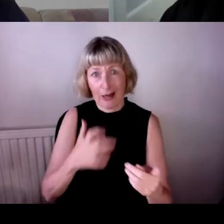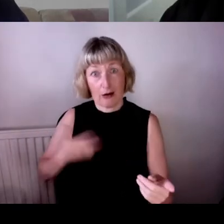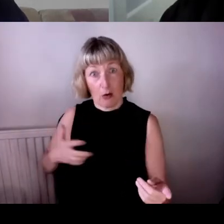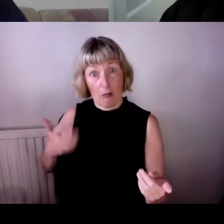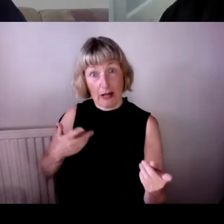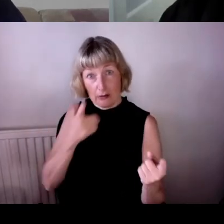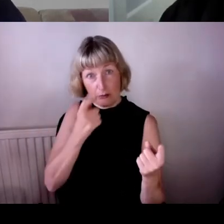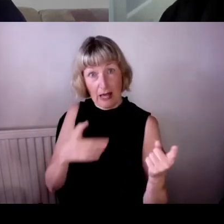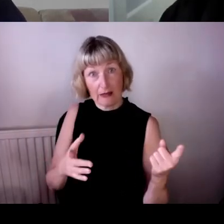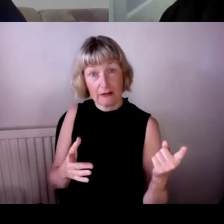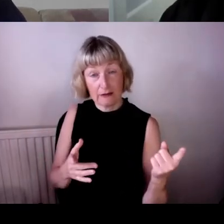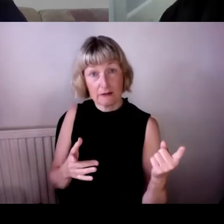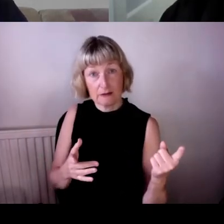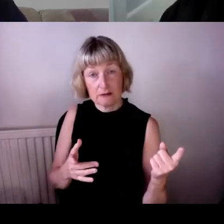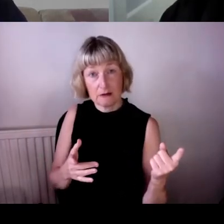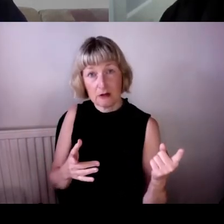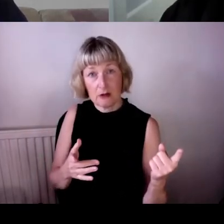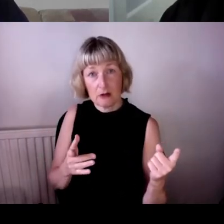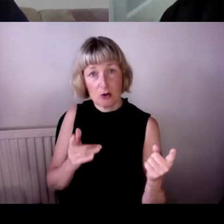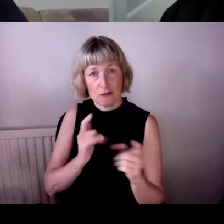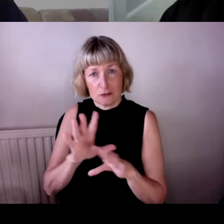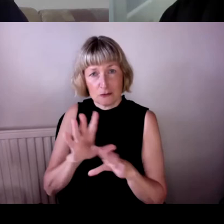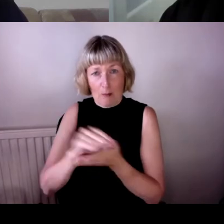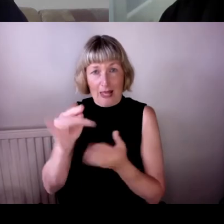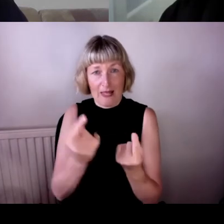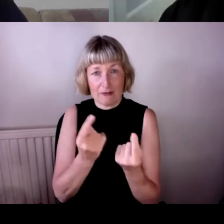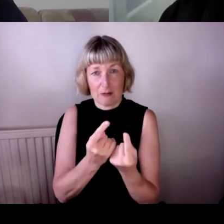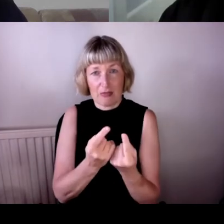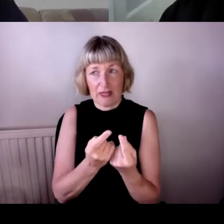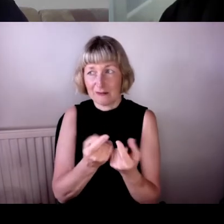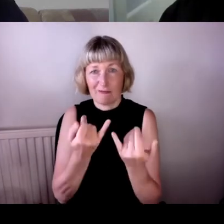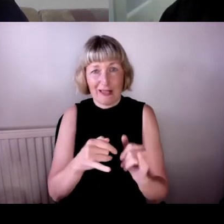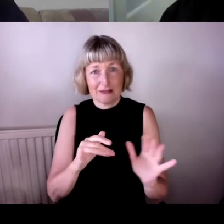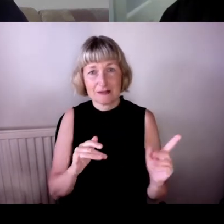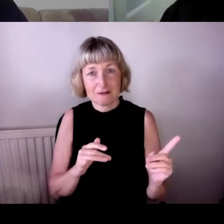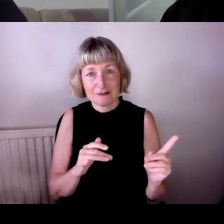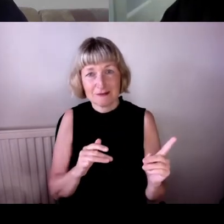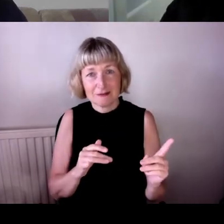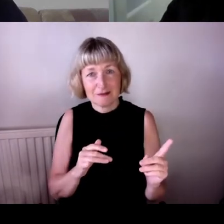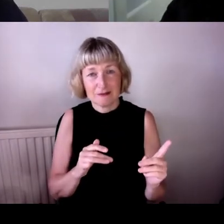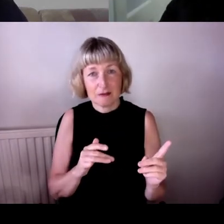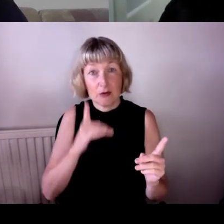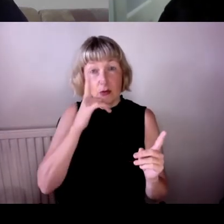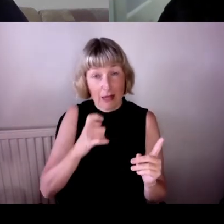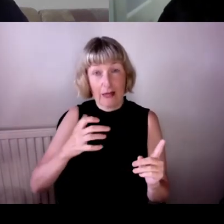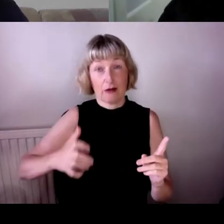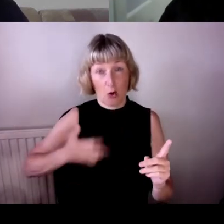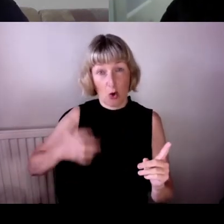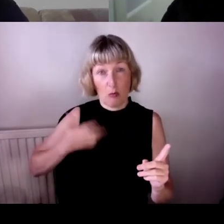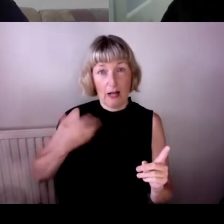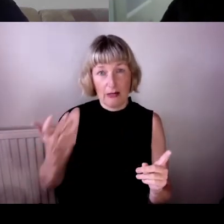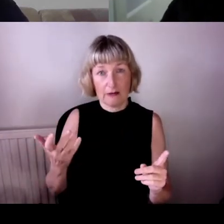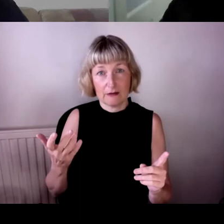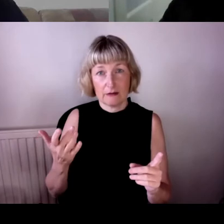don't have to pay for something that is not working for you. And you need to be able to complain. And it shouldn't just be up